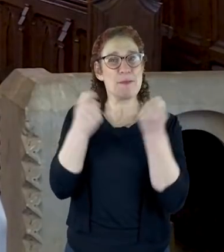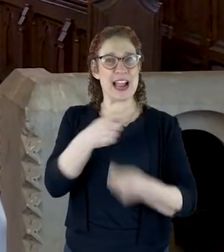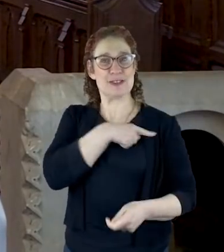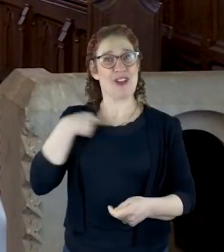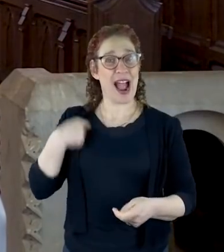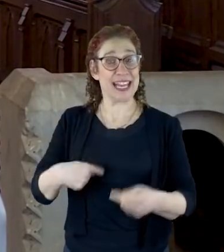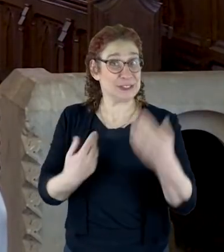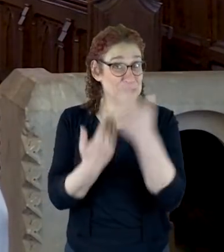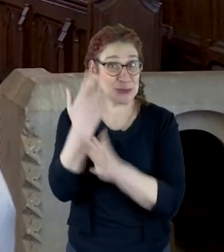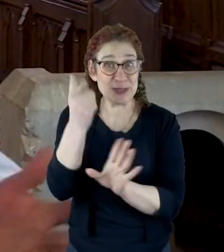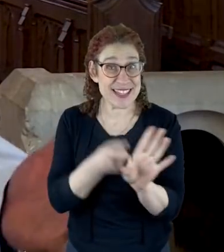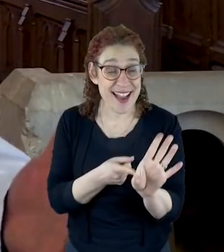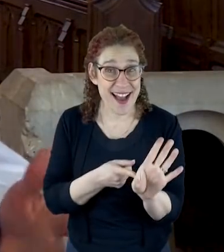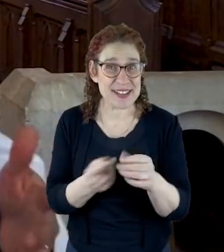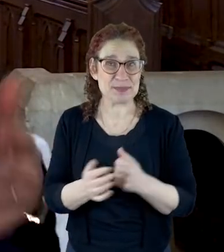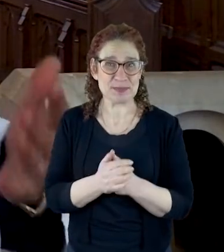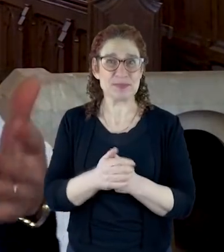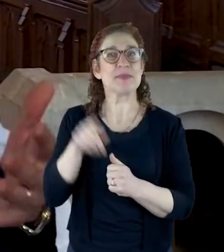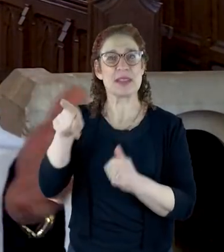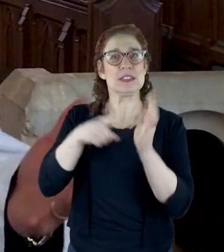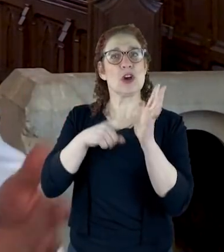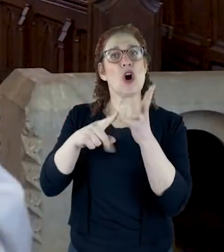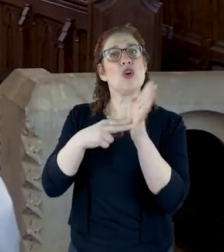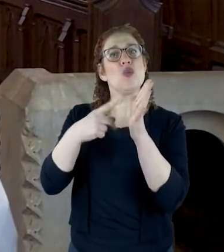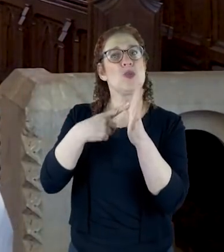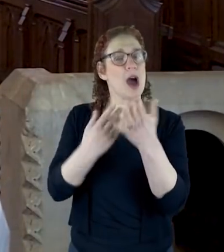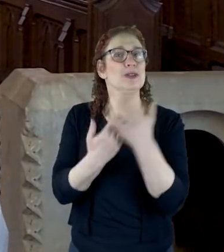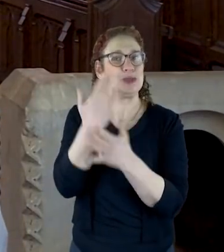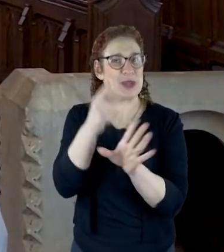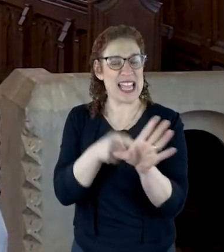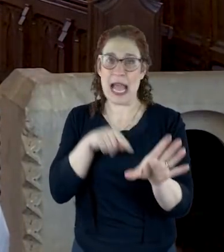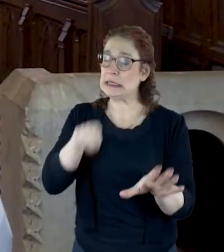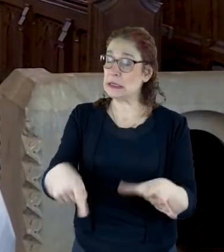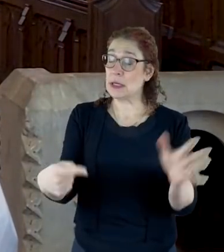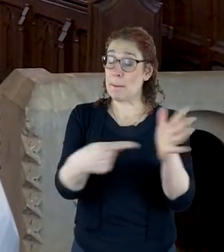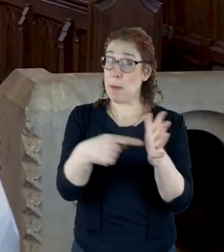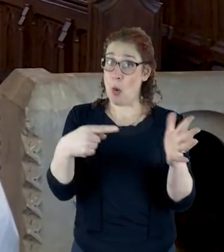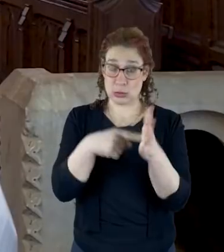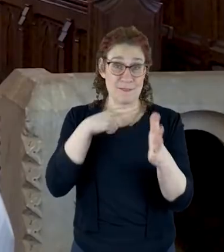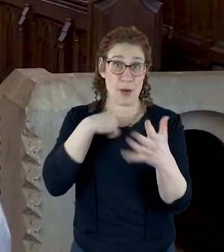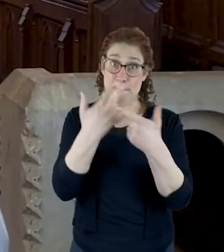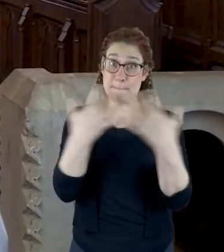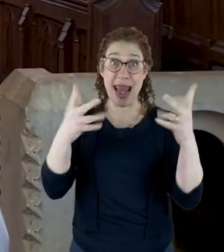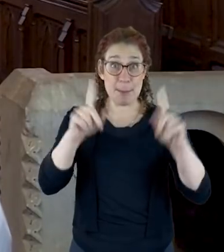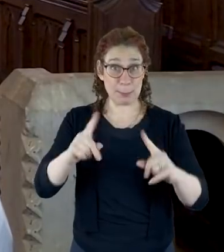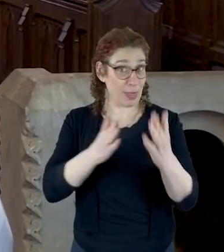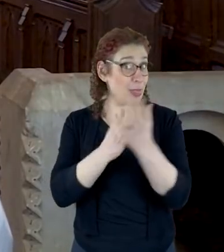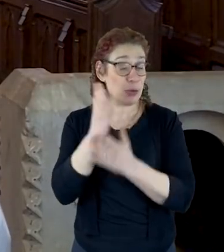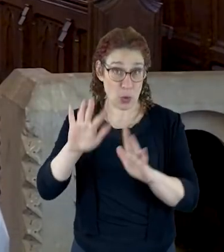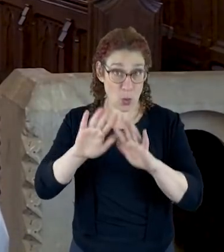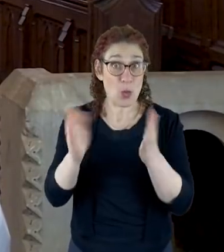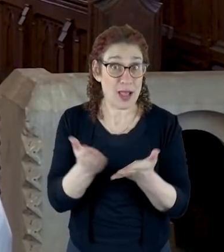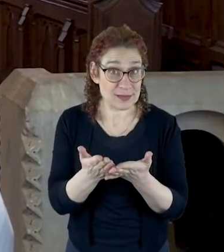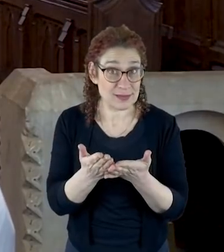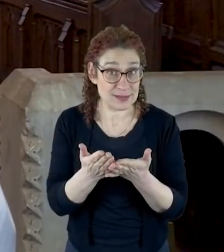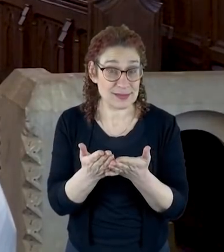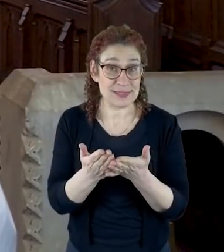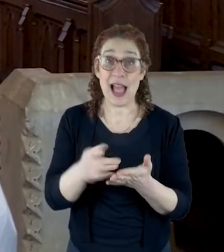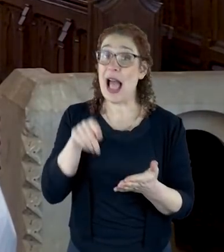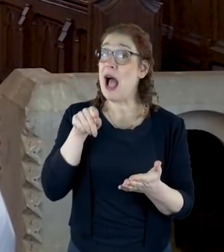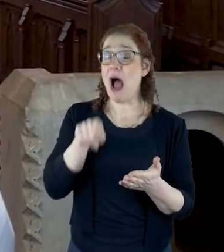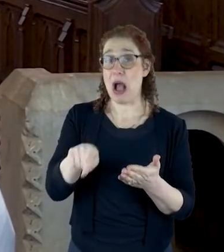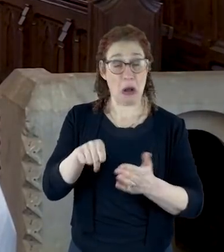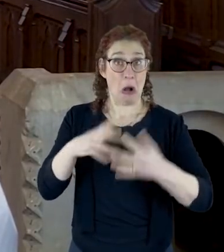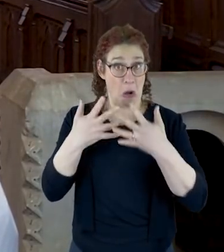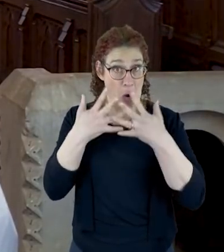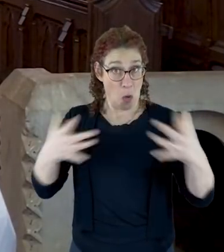Year. Now, Chinese or Lunar New Year is an important celebration for many people across the world, and is